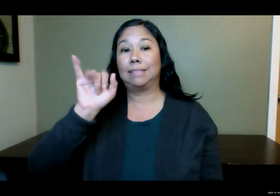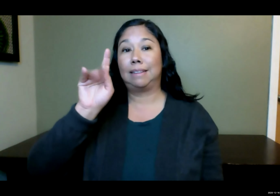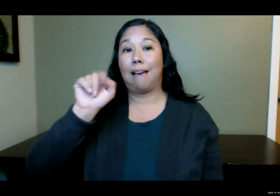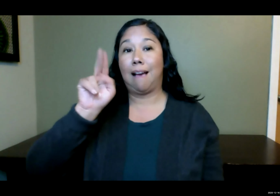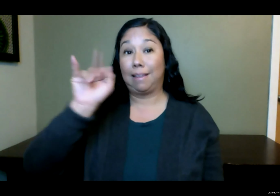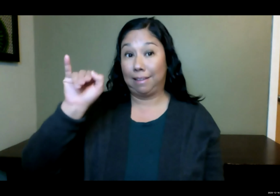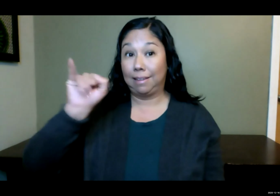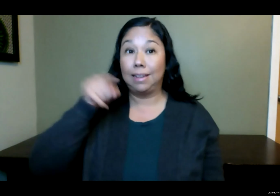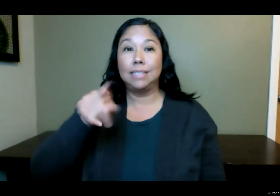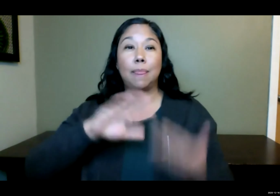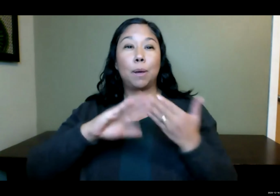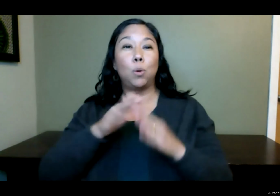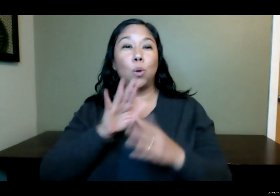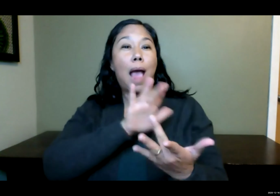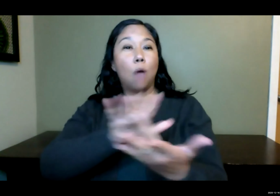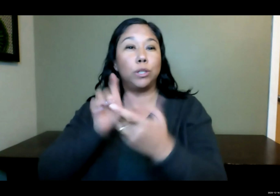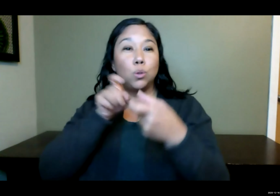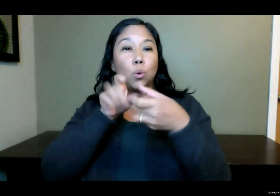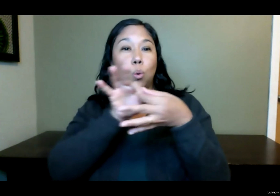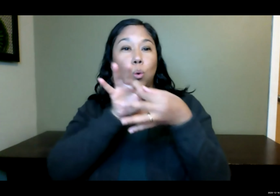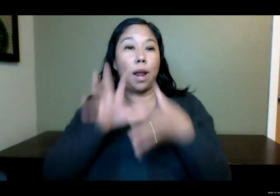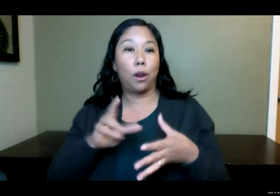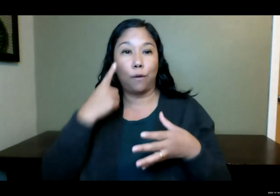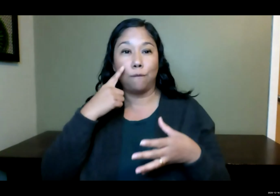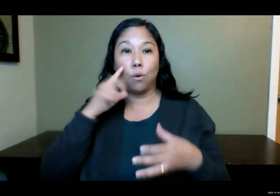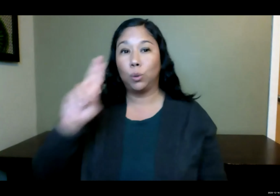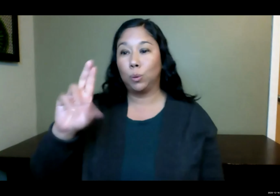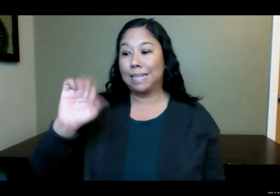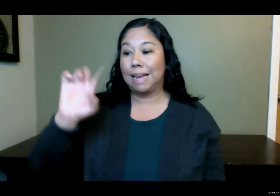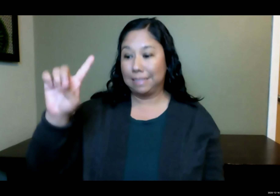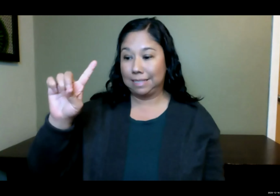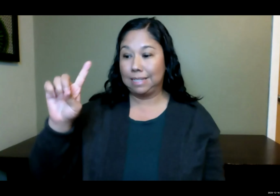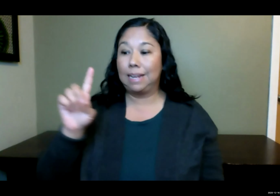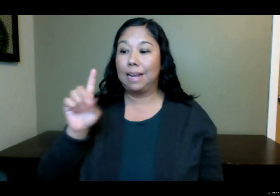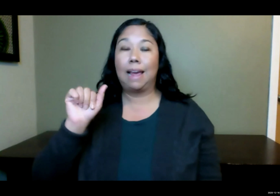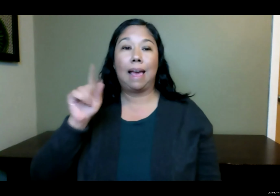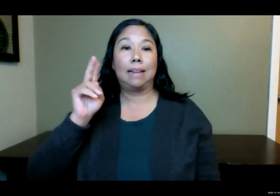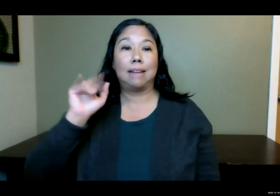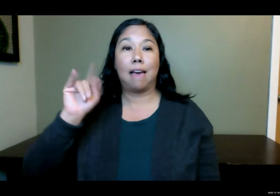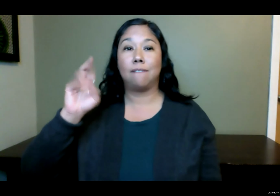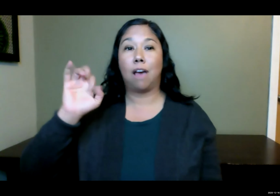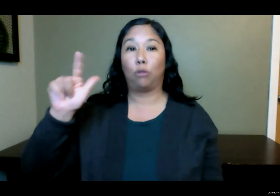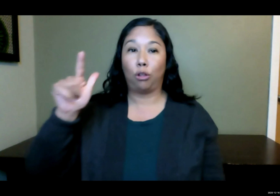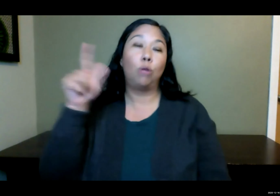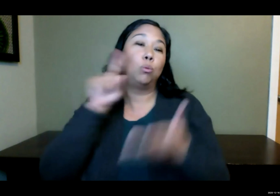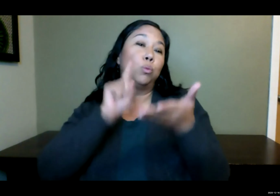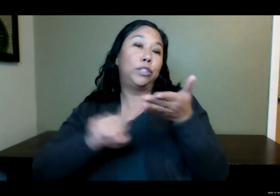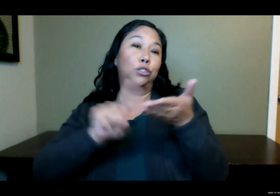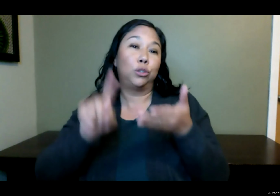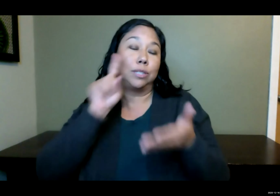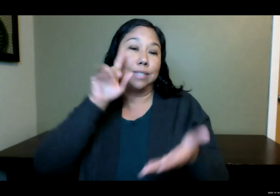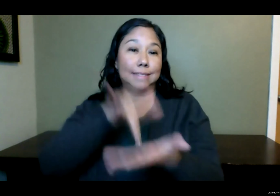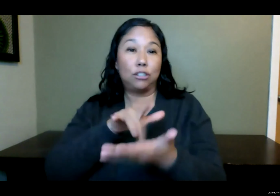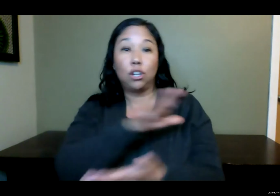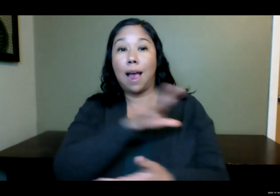the Community Outreach Coordinator at the UC San Diego AntiViral Research Center, as well